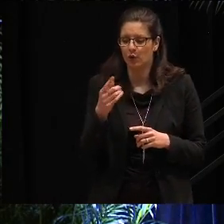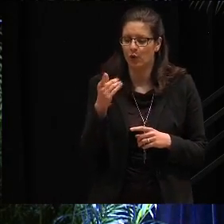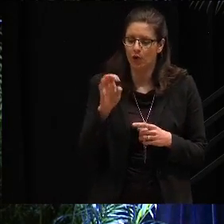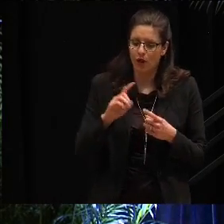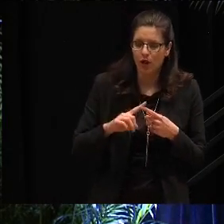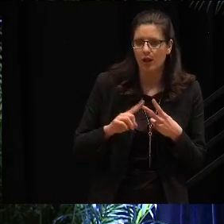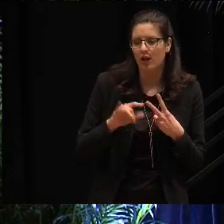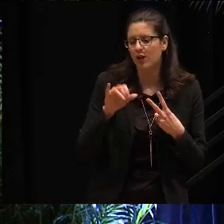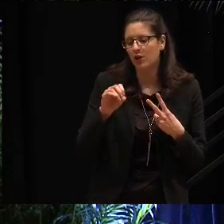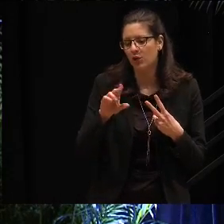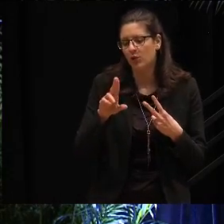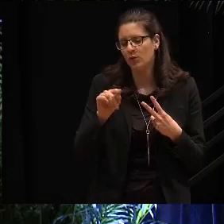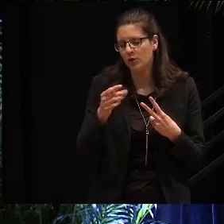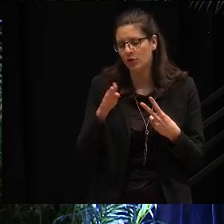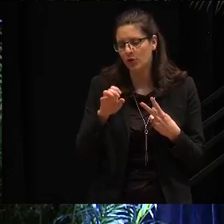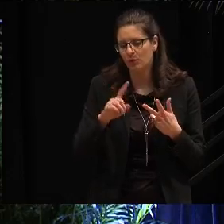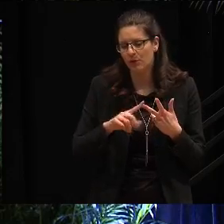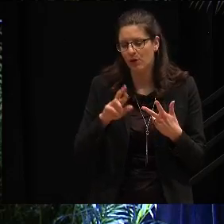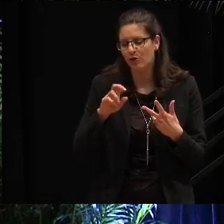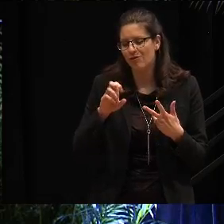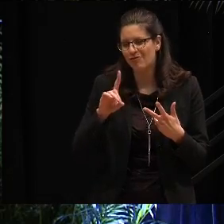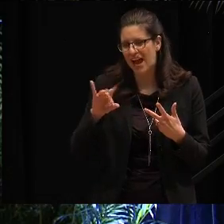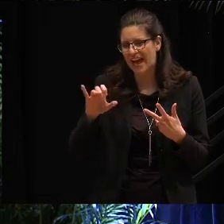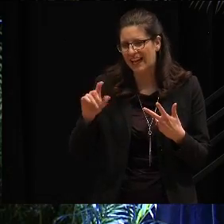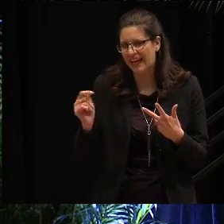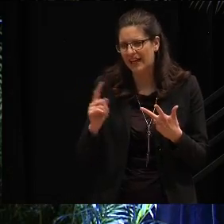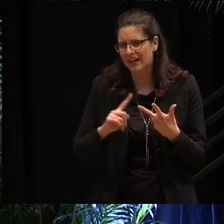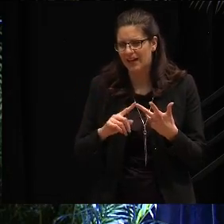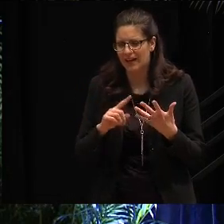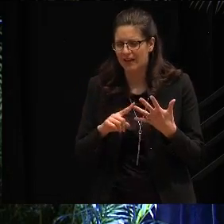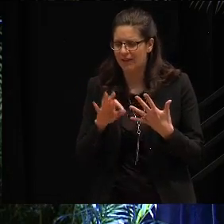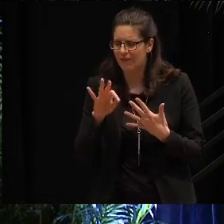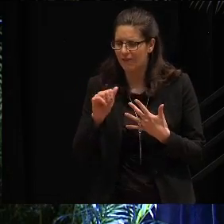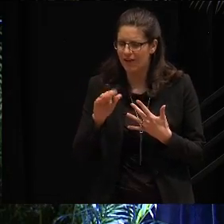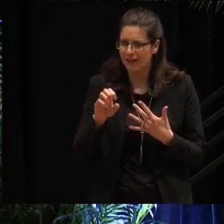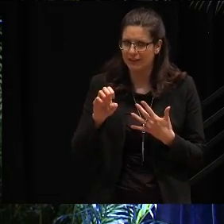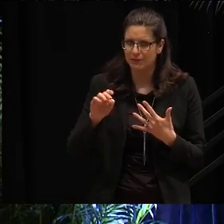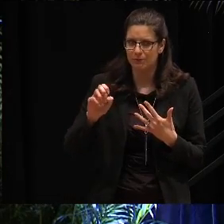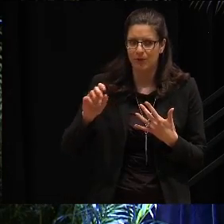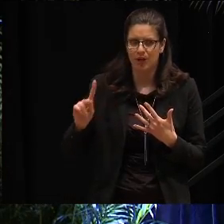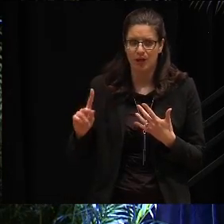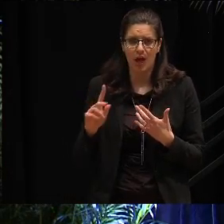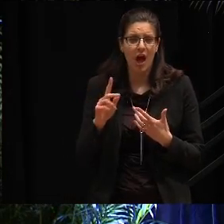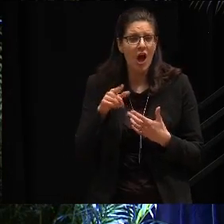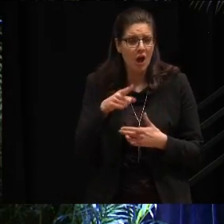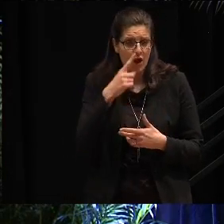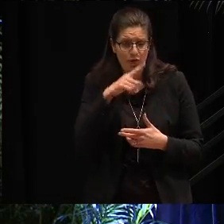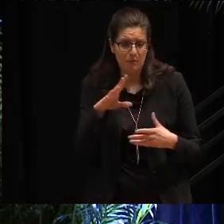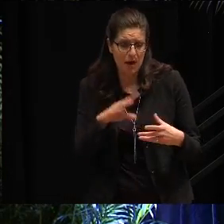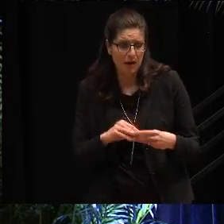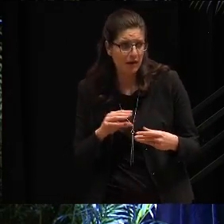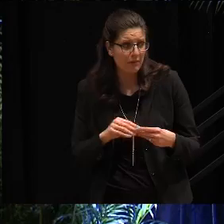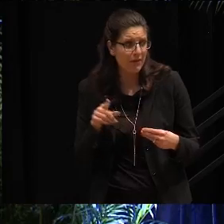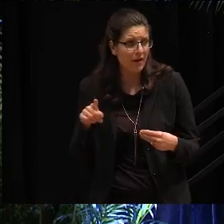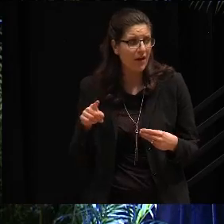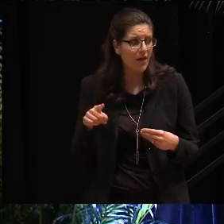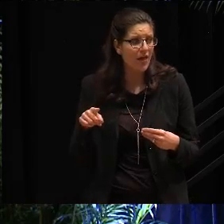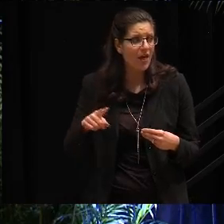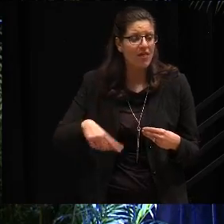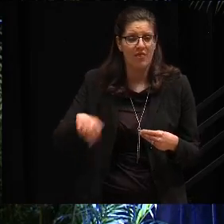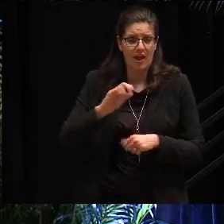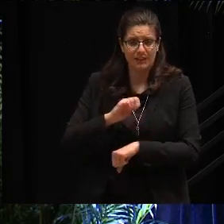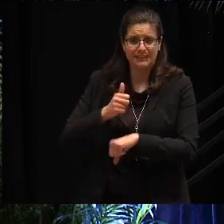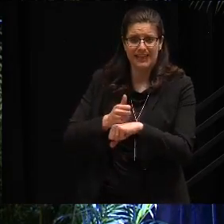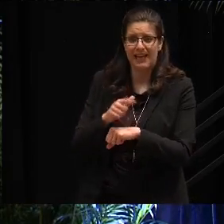what have you. Could you comment on maybe how it's been caught by a lot of those companies, many of them located in a very liberal